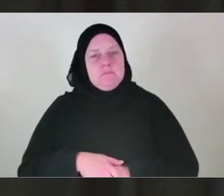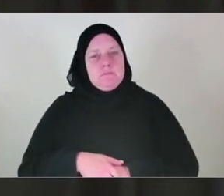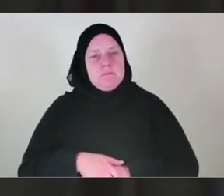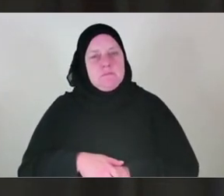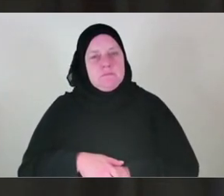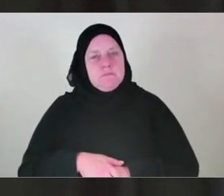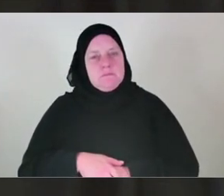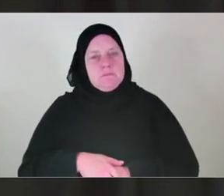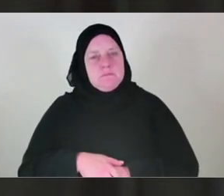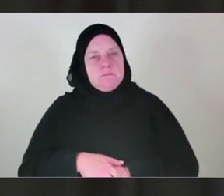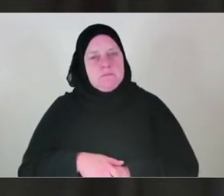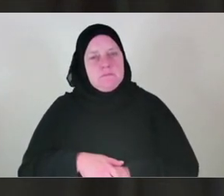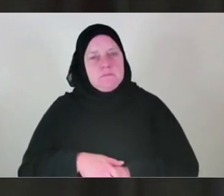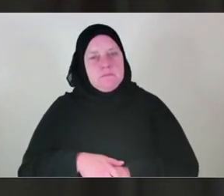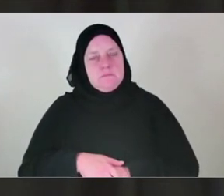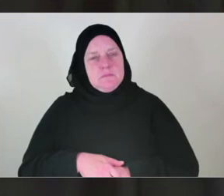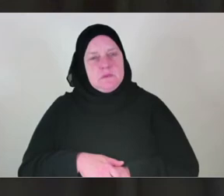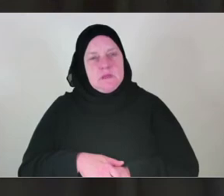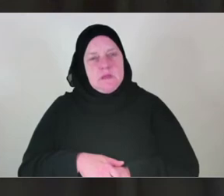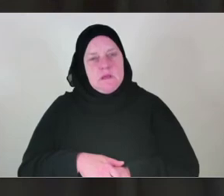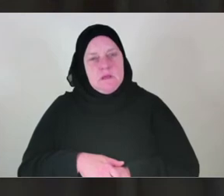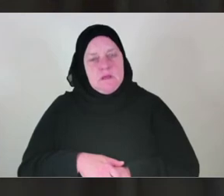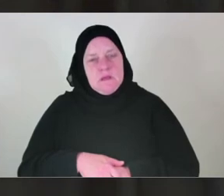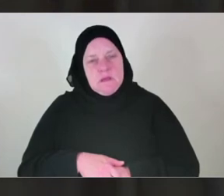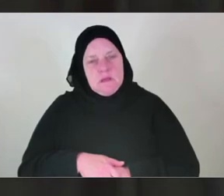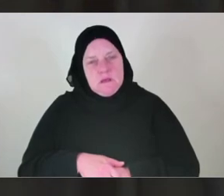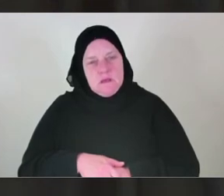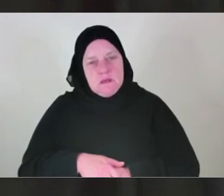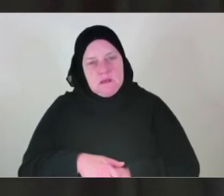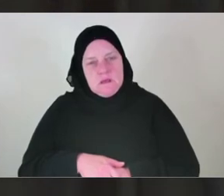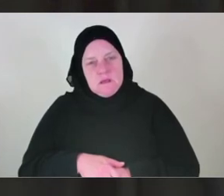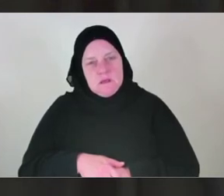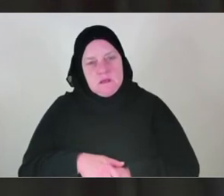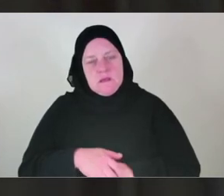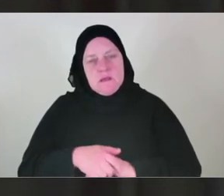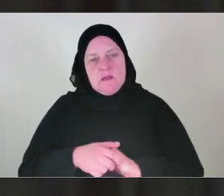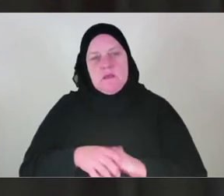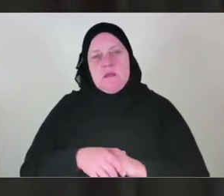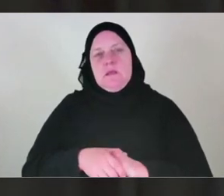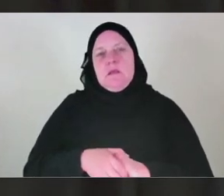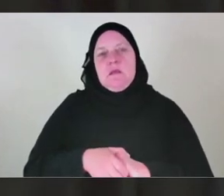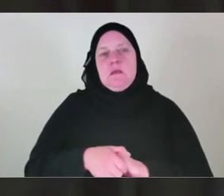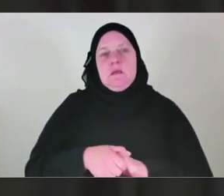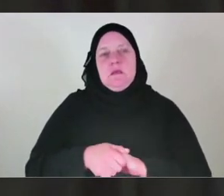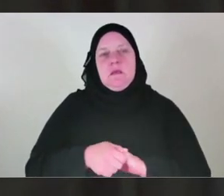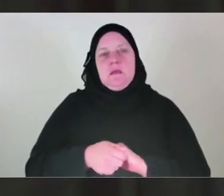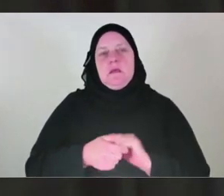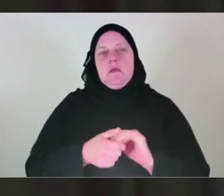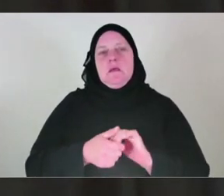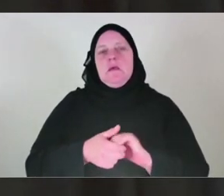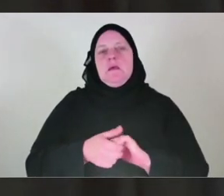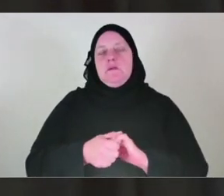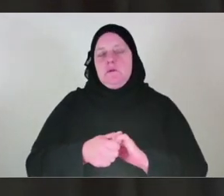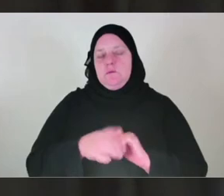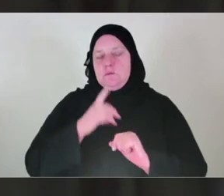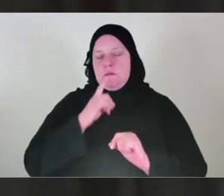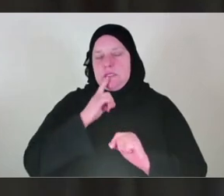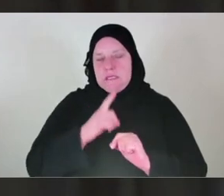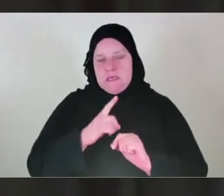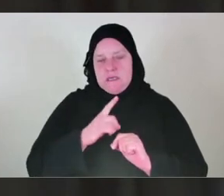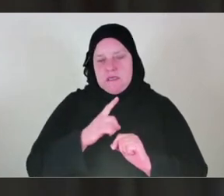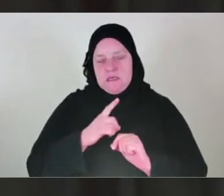and Umar on the earth is like the example of Jibreel, Gabriel, and Mikael and Michael in the heavens, the angels.